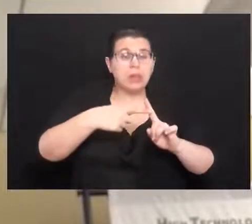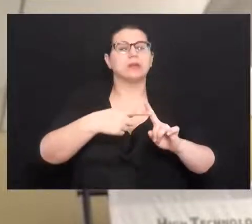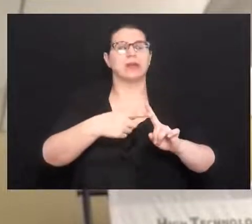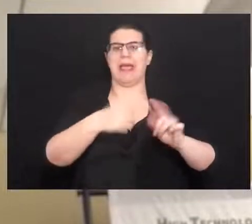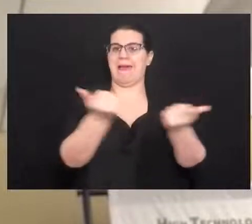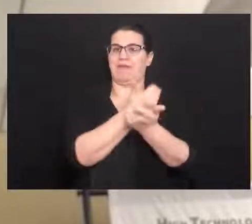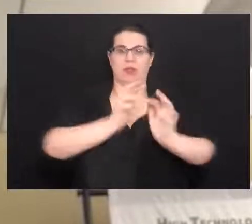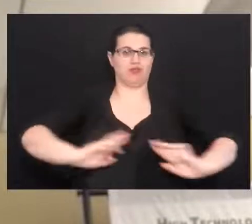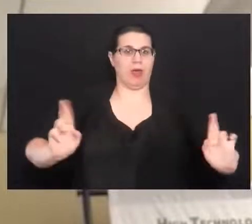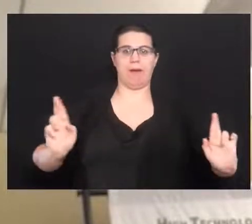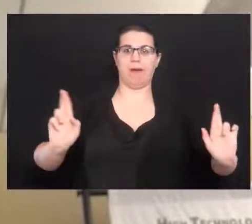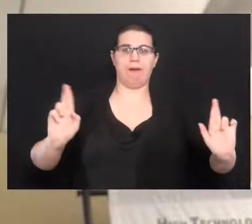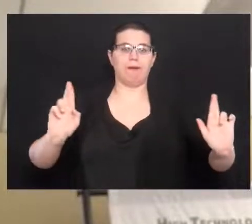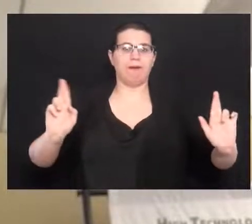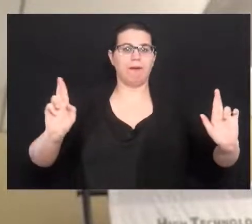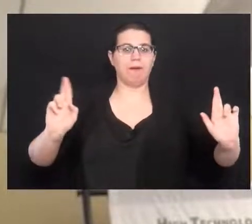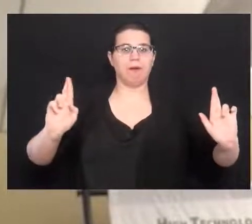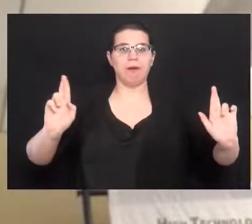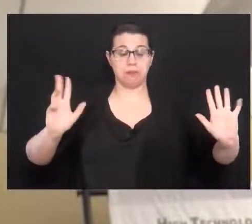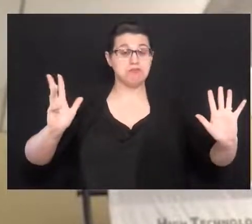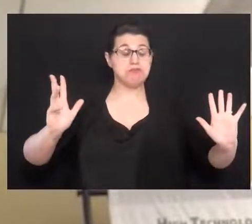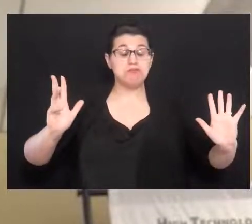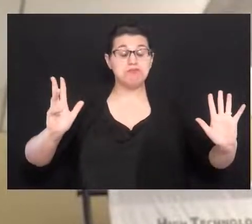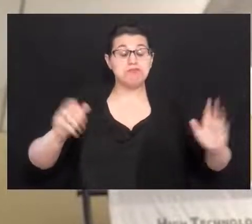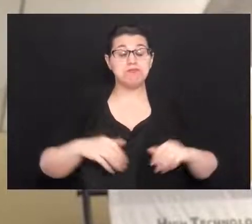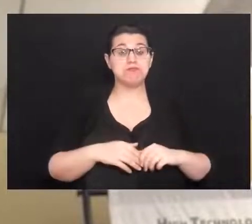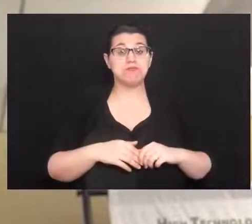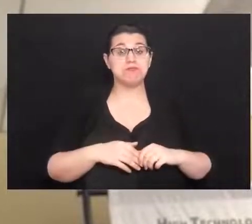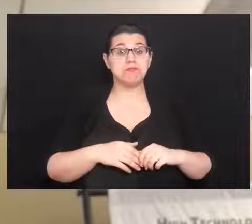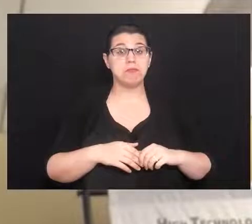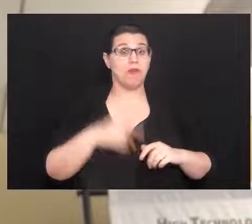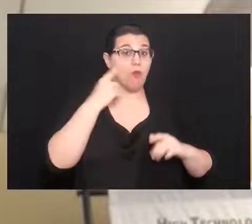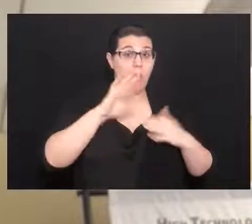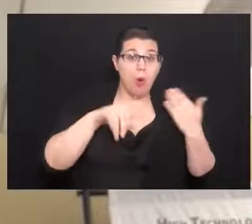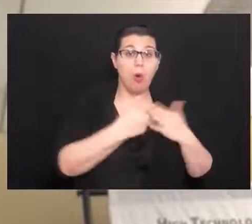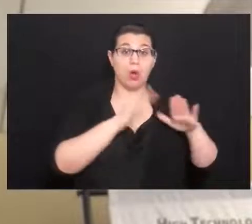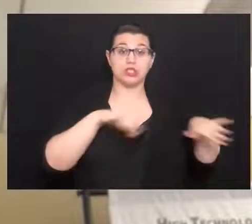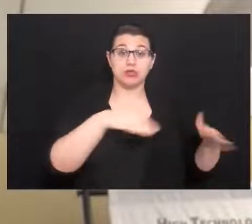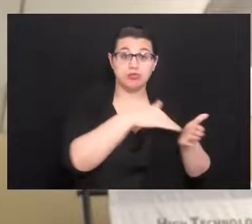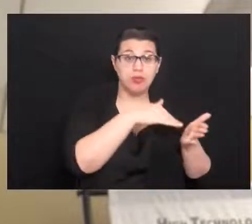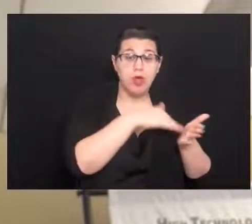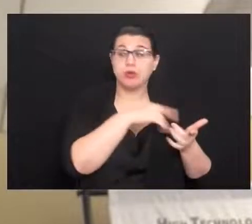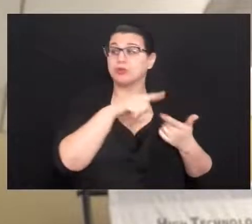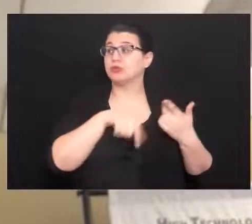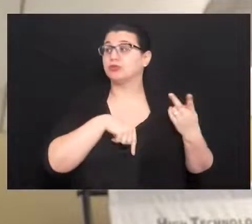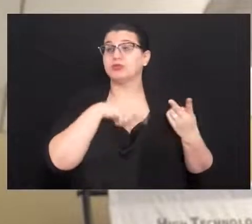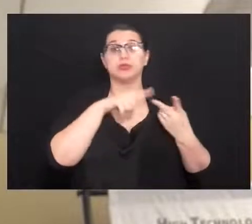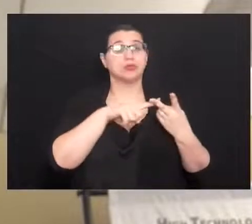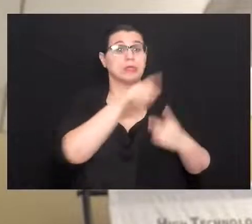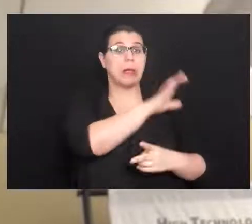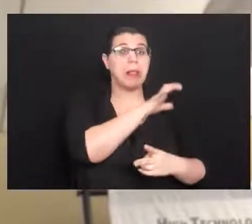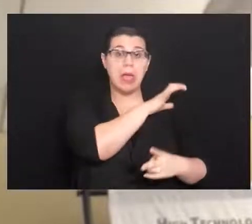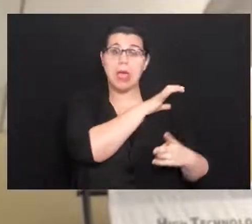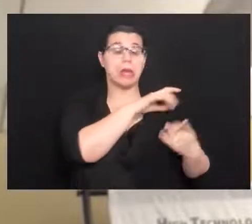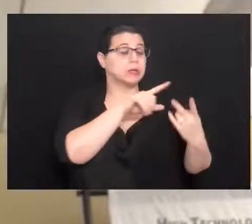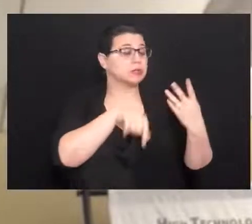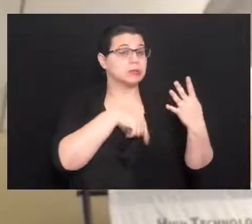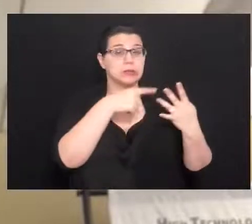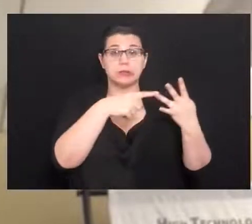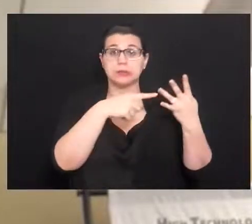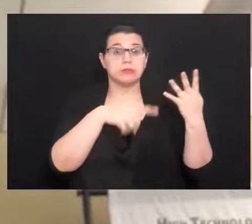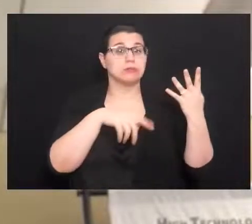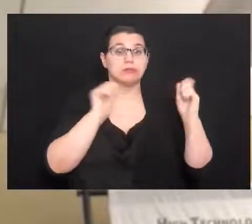to go. From our pediatricians to our clinics, all the folks